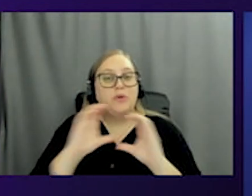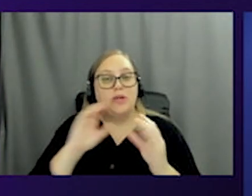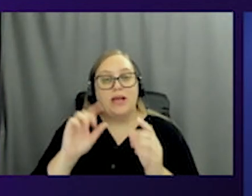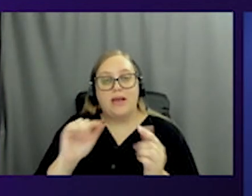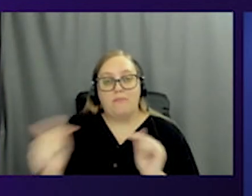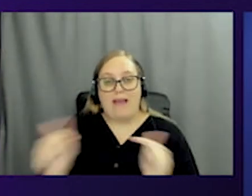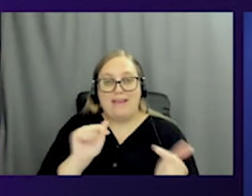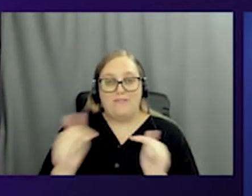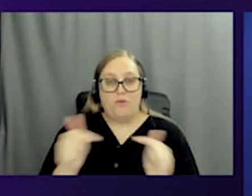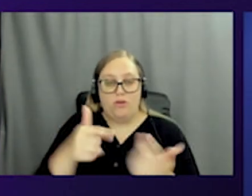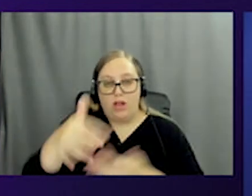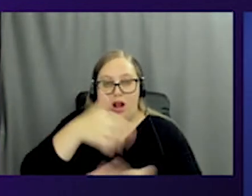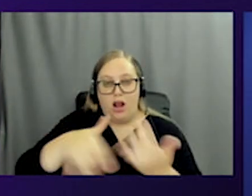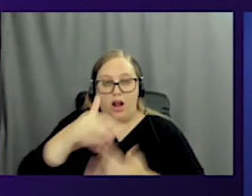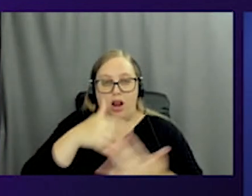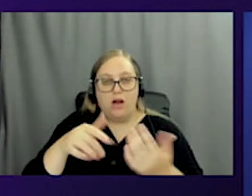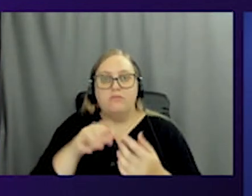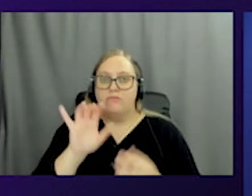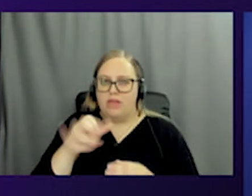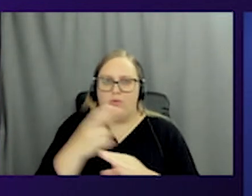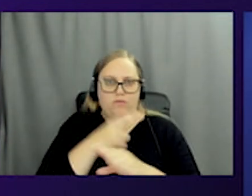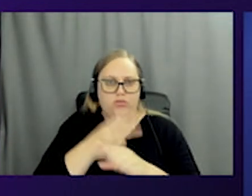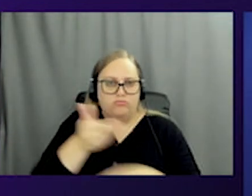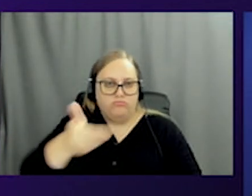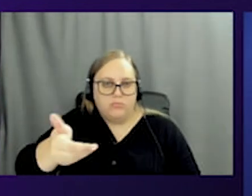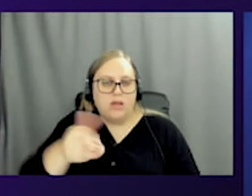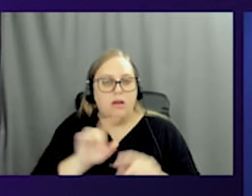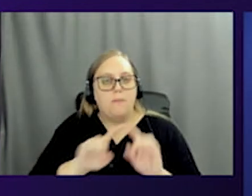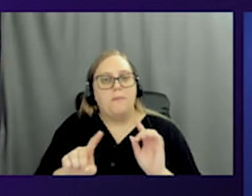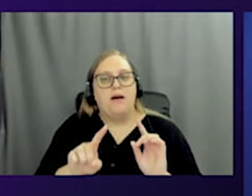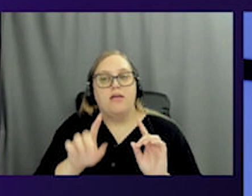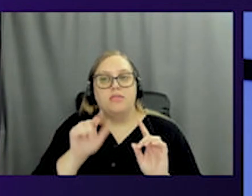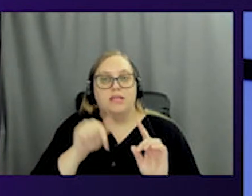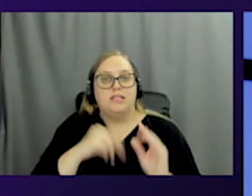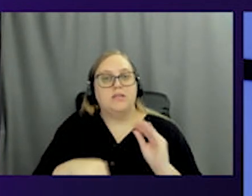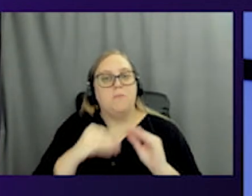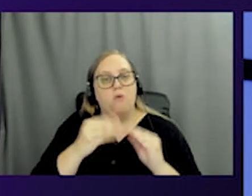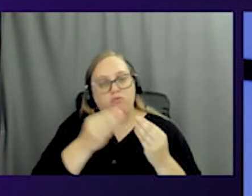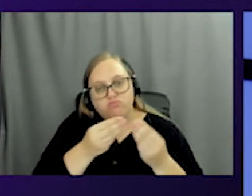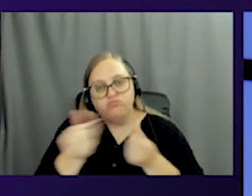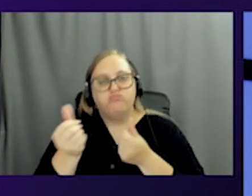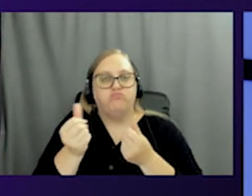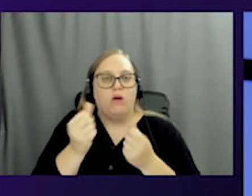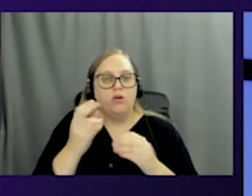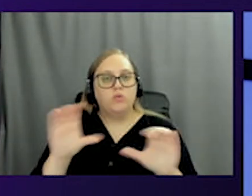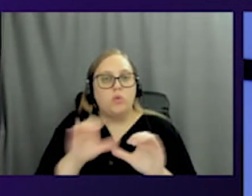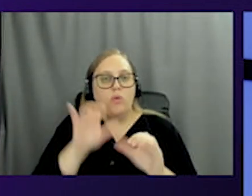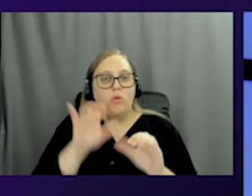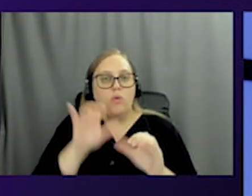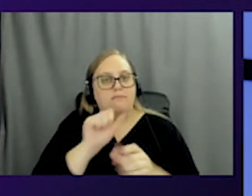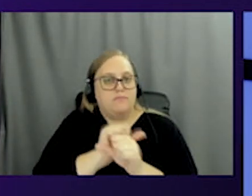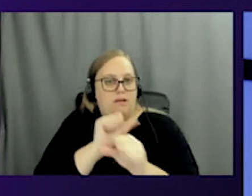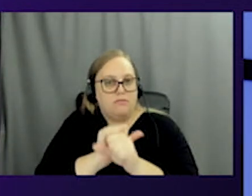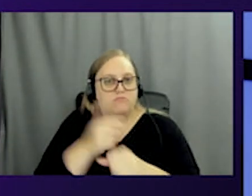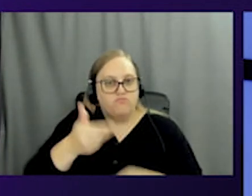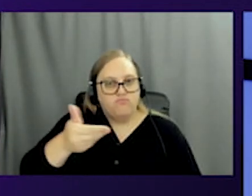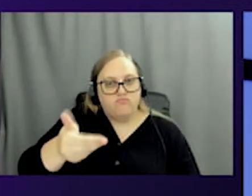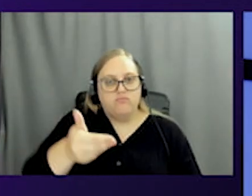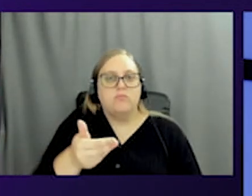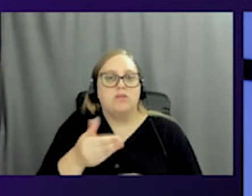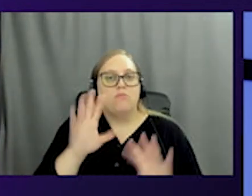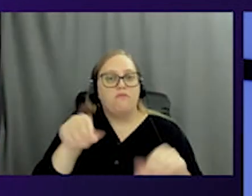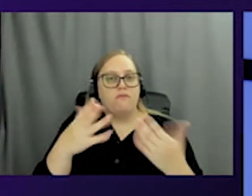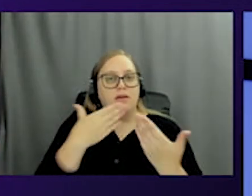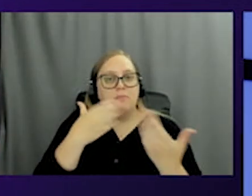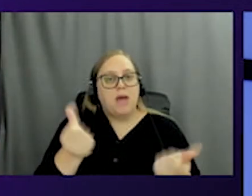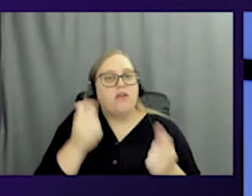used that in a lot of different areas, but a lot of this is about more efficiently doing a process or a task to provide better information. So